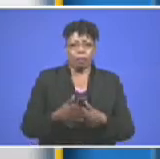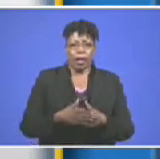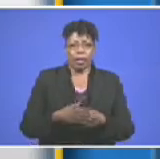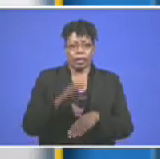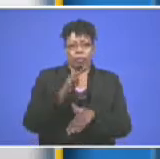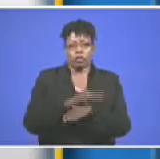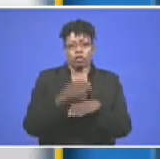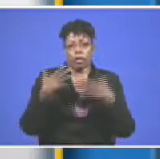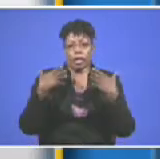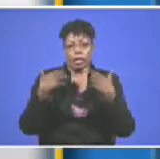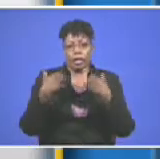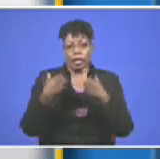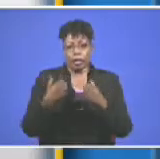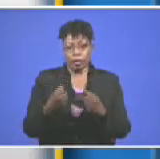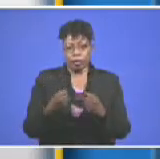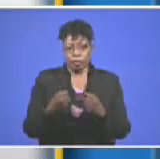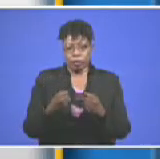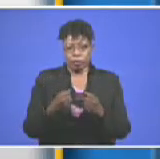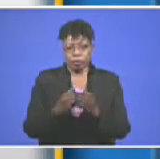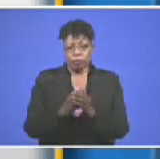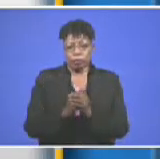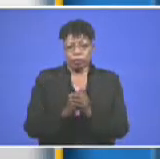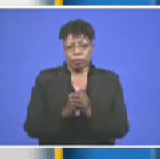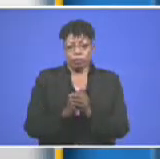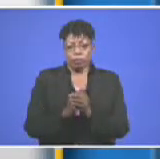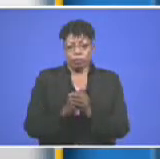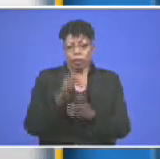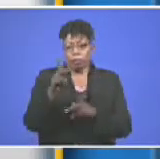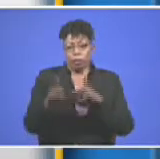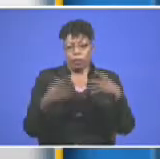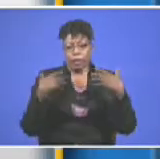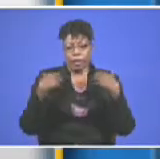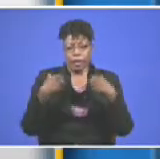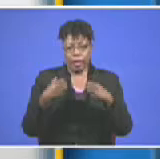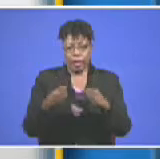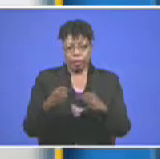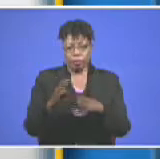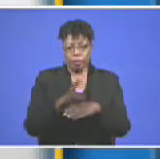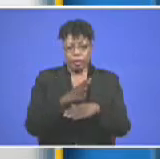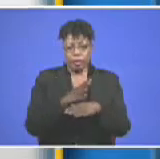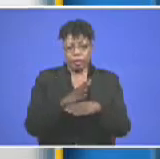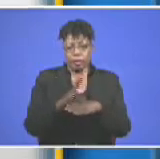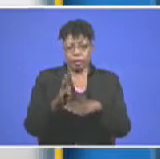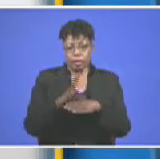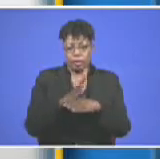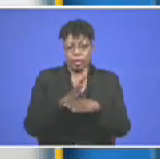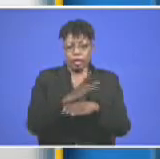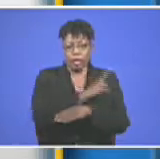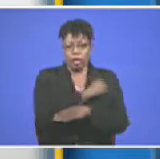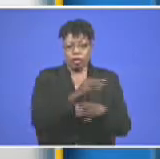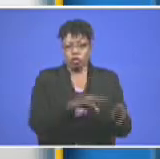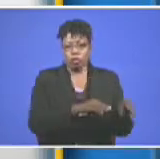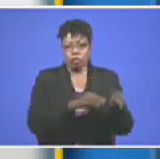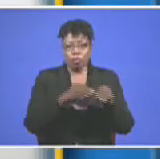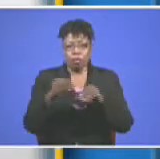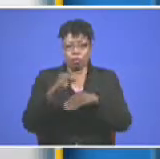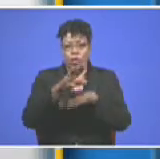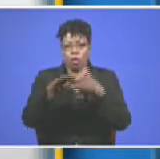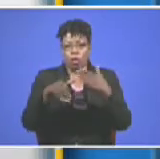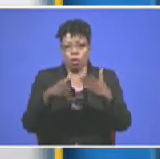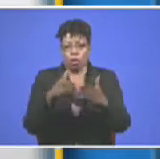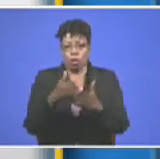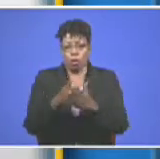Well, the Ministry of Health has advised wholesalers, public health institutions, and hospitals to remove all generic forms